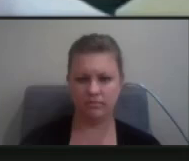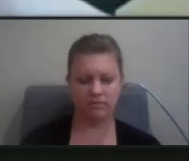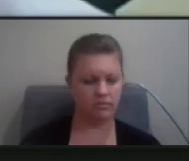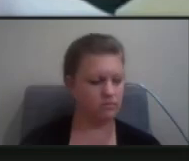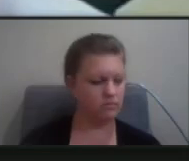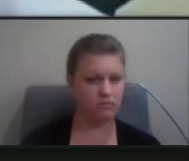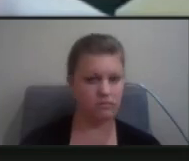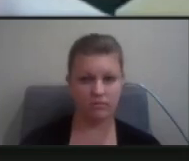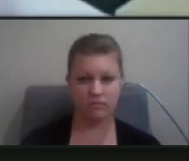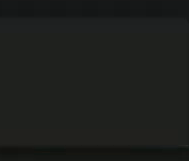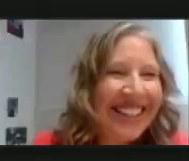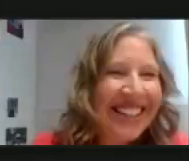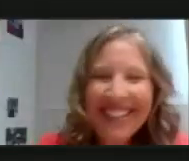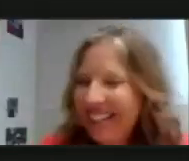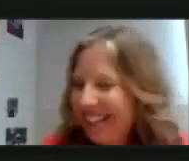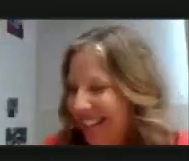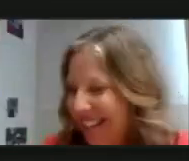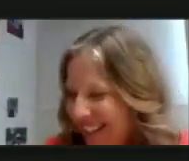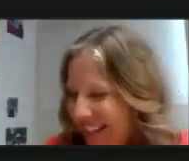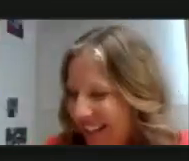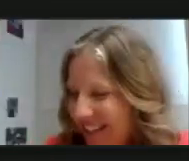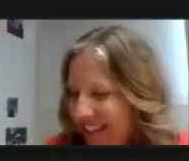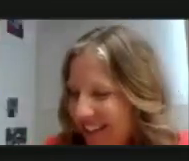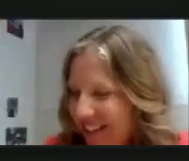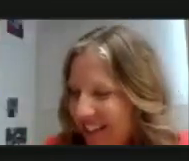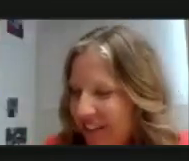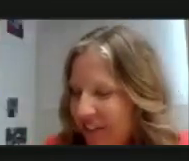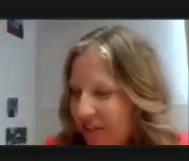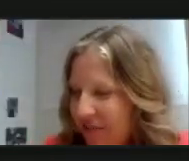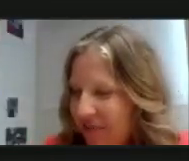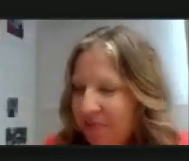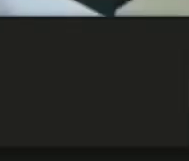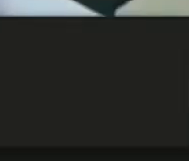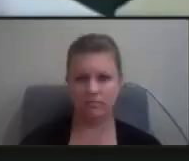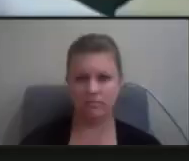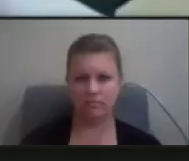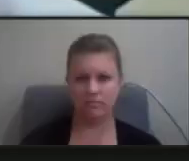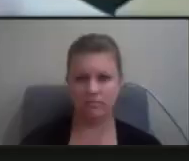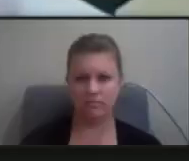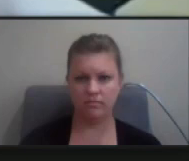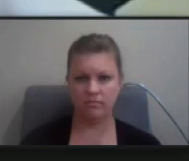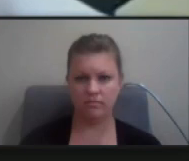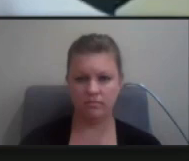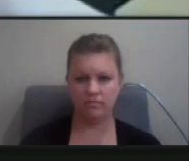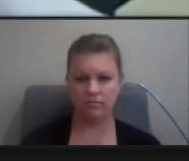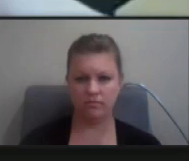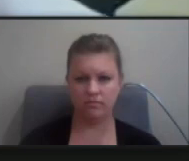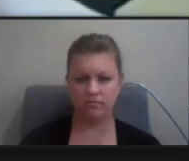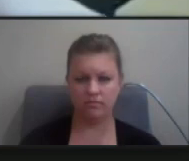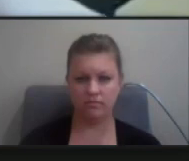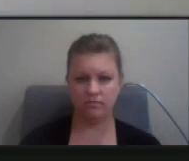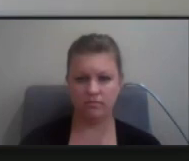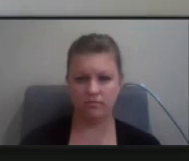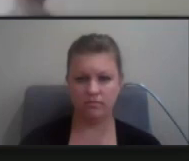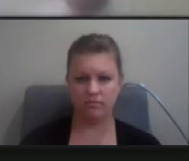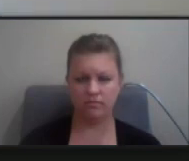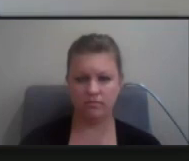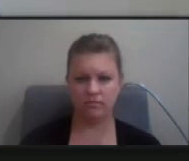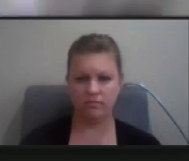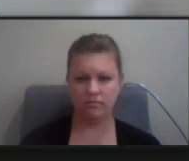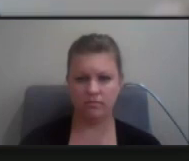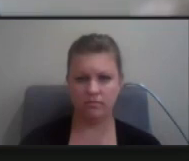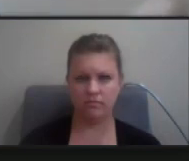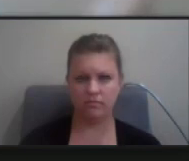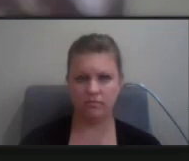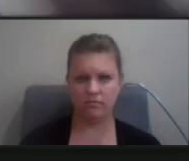want me to be quick, but if you're having GI symptoms and fever, I mean, vomiting I'm and sorry, Dr. McGrath,